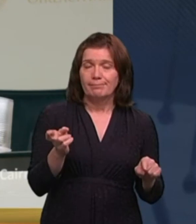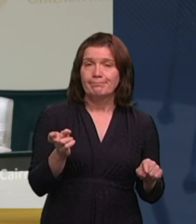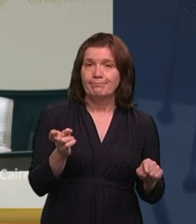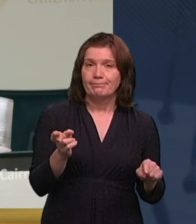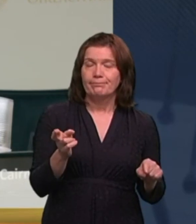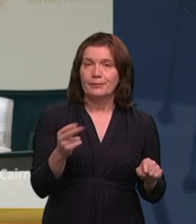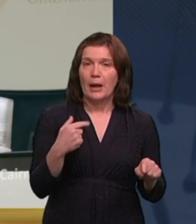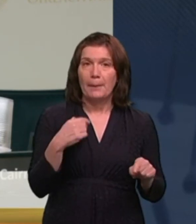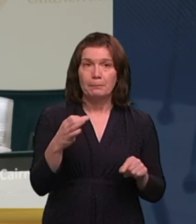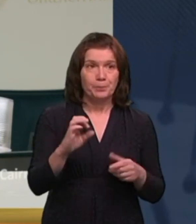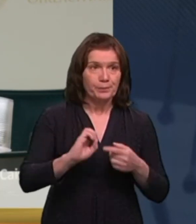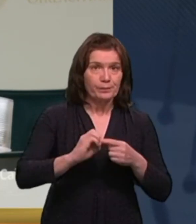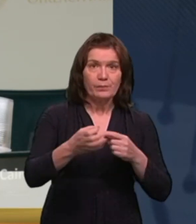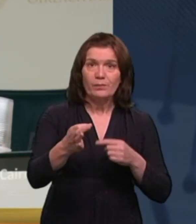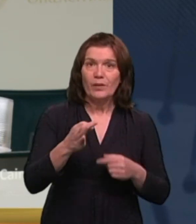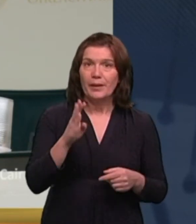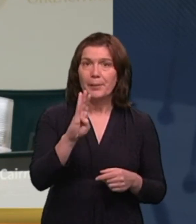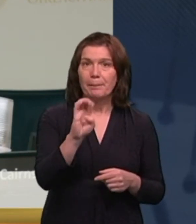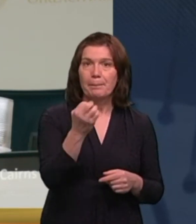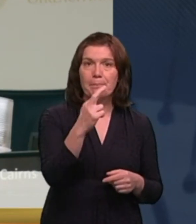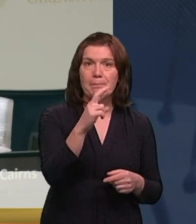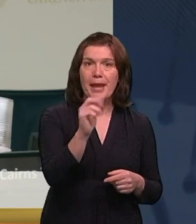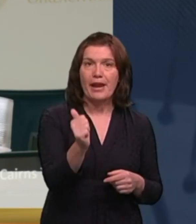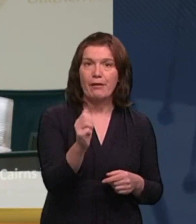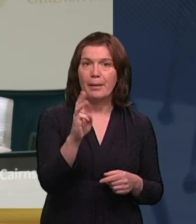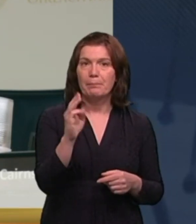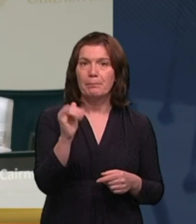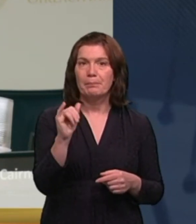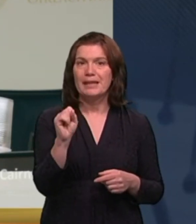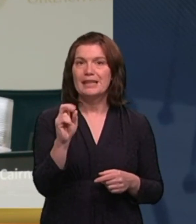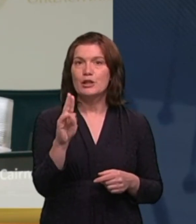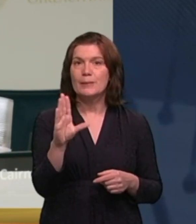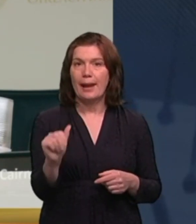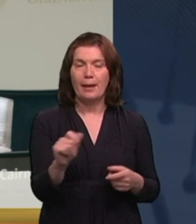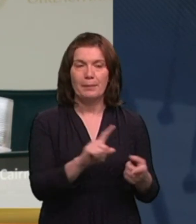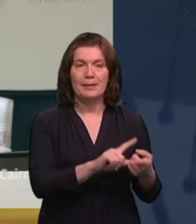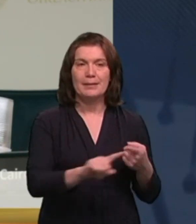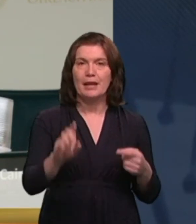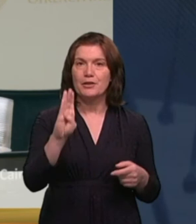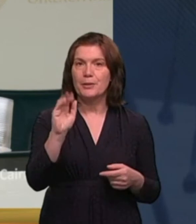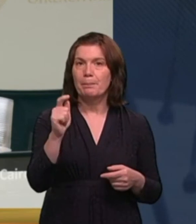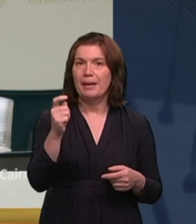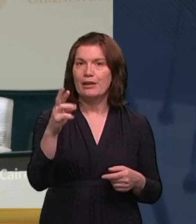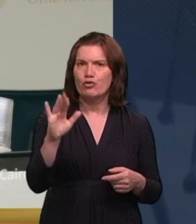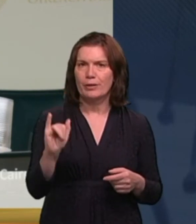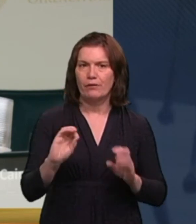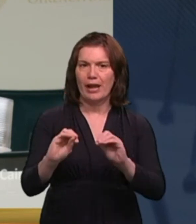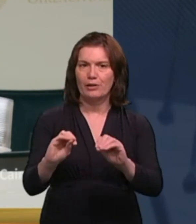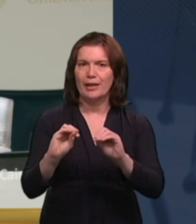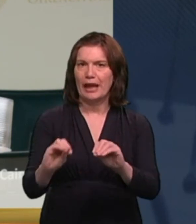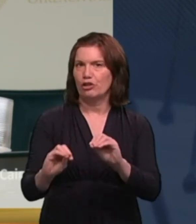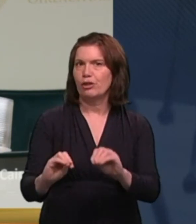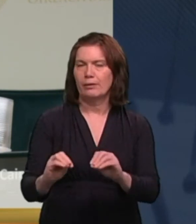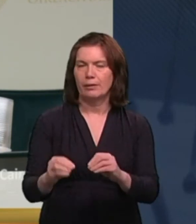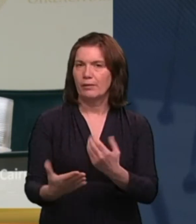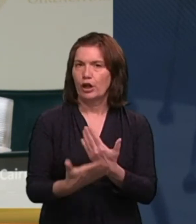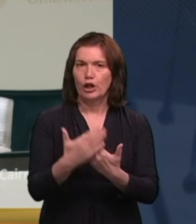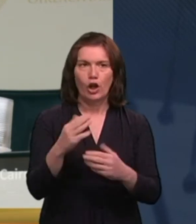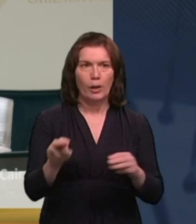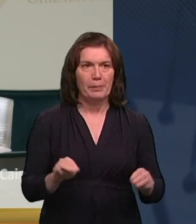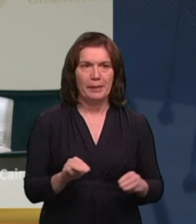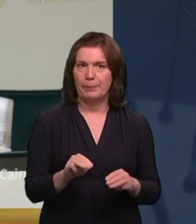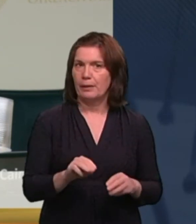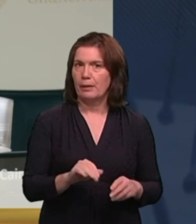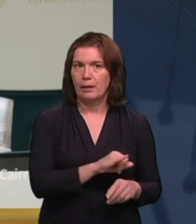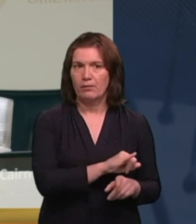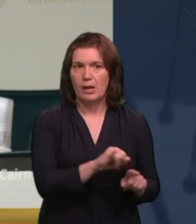get from the Beara Peninsula into Bantry for their education purposes for young people. And